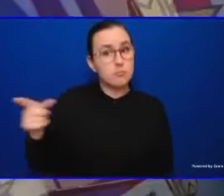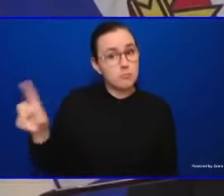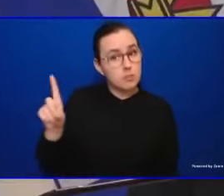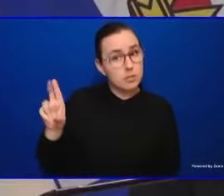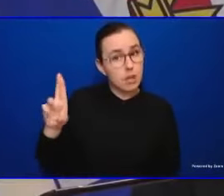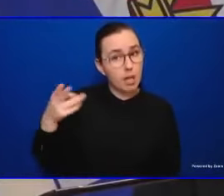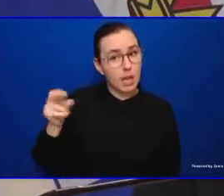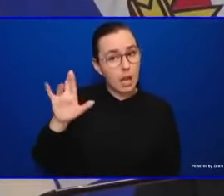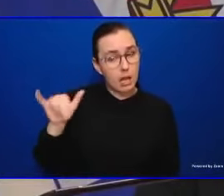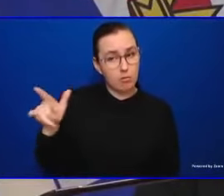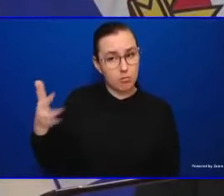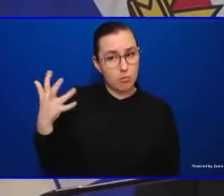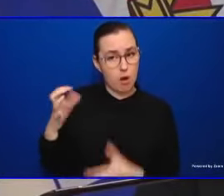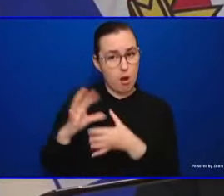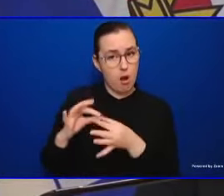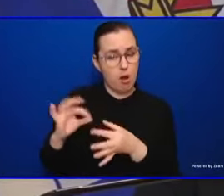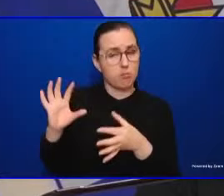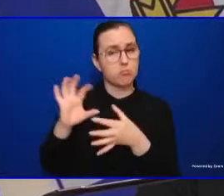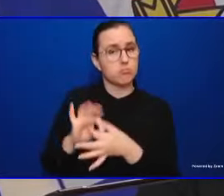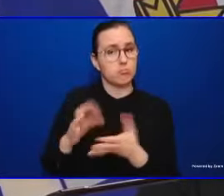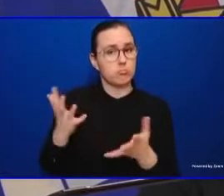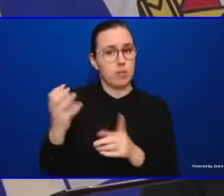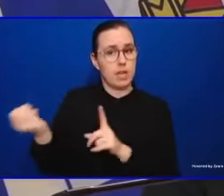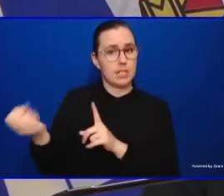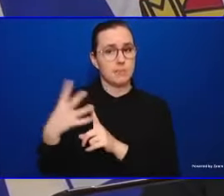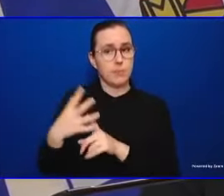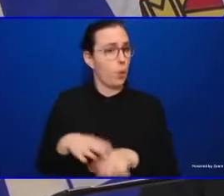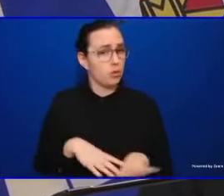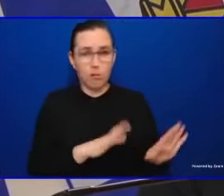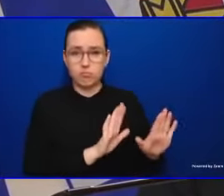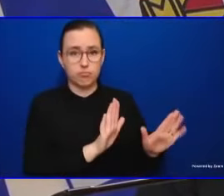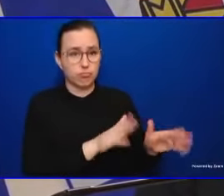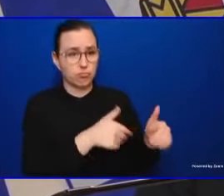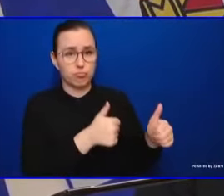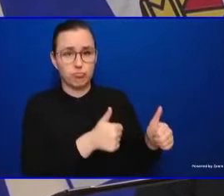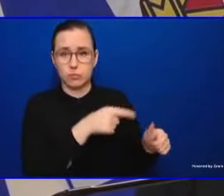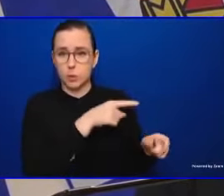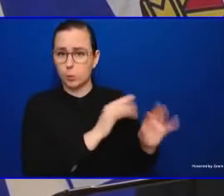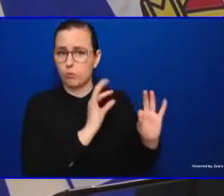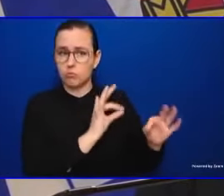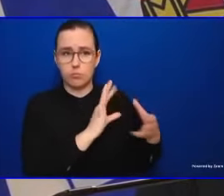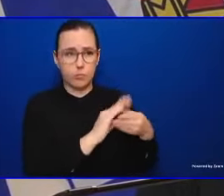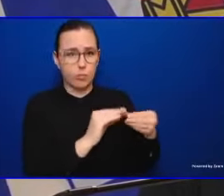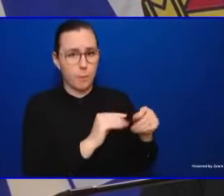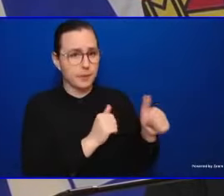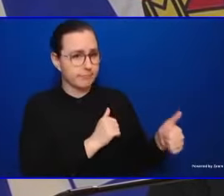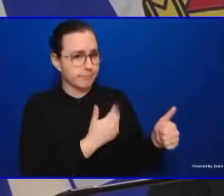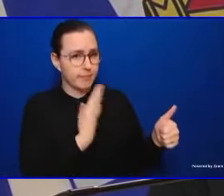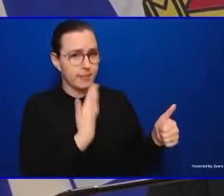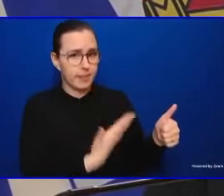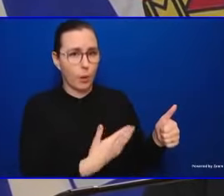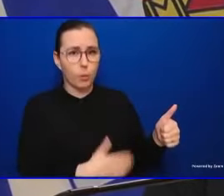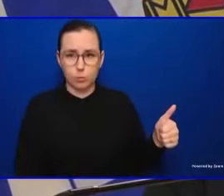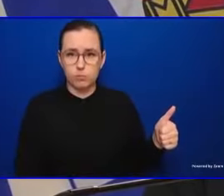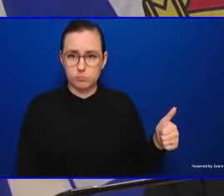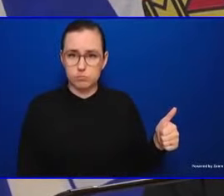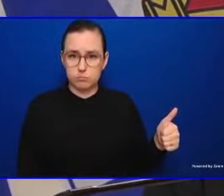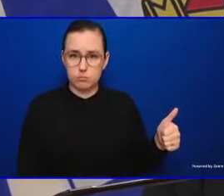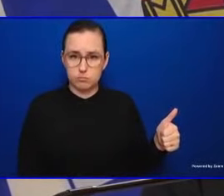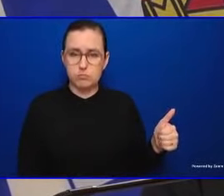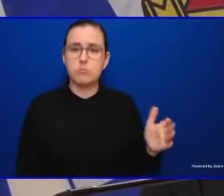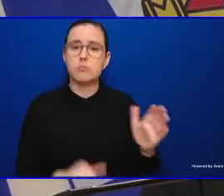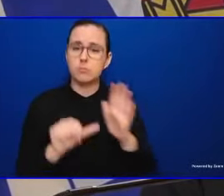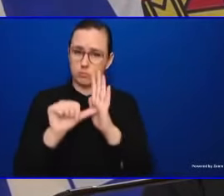No, thank you. I think that summarized it really well. And just to be very clear, we are always going to notify parents